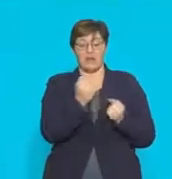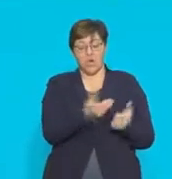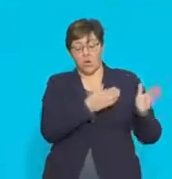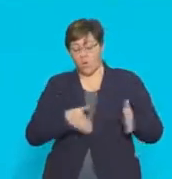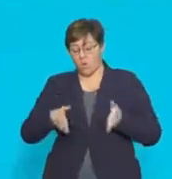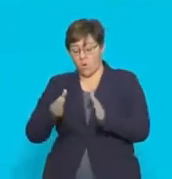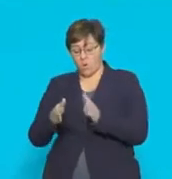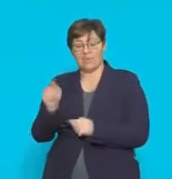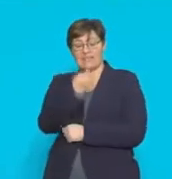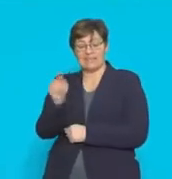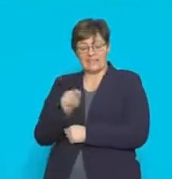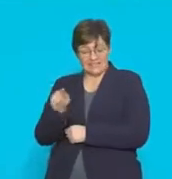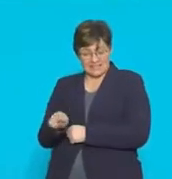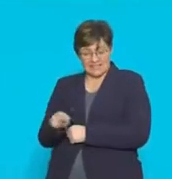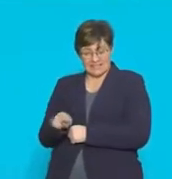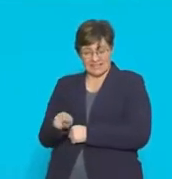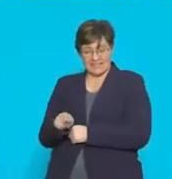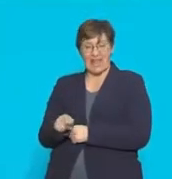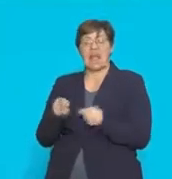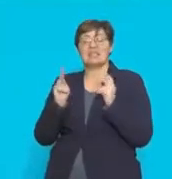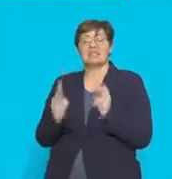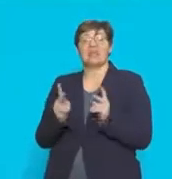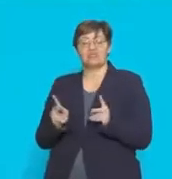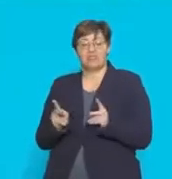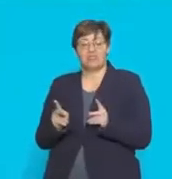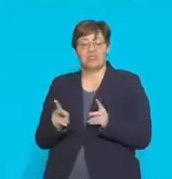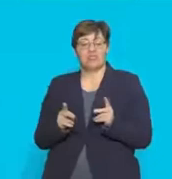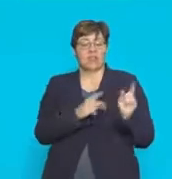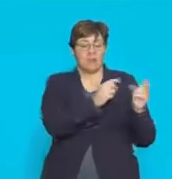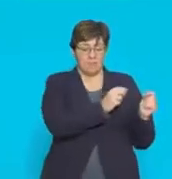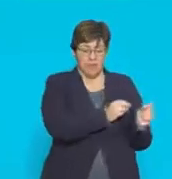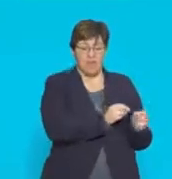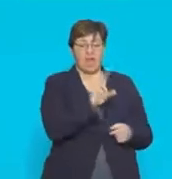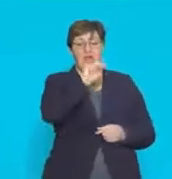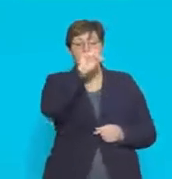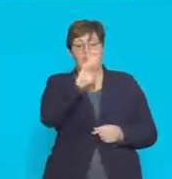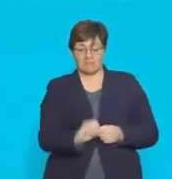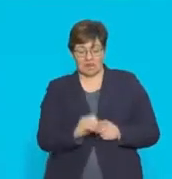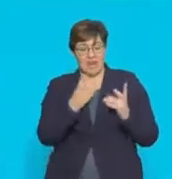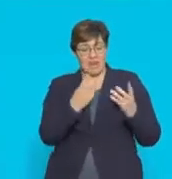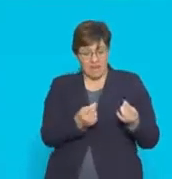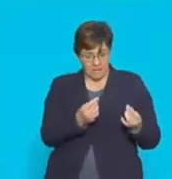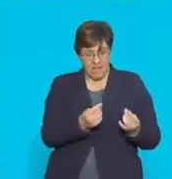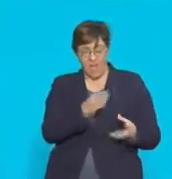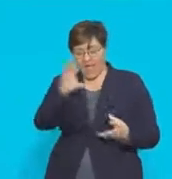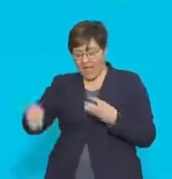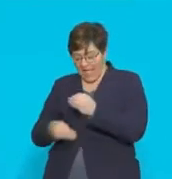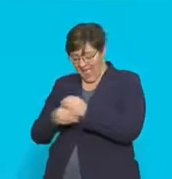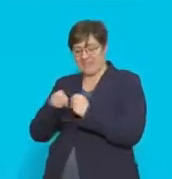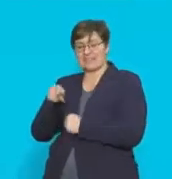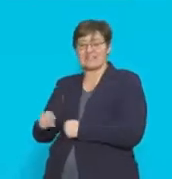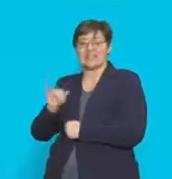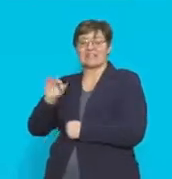saying all those natural numbers and all those whole numbers can be considered as integers when you make